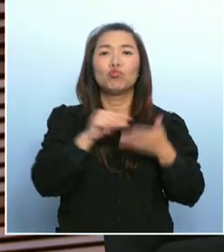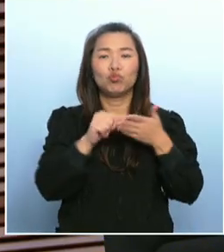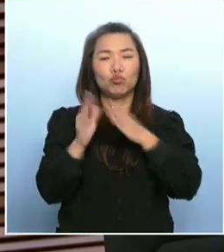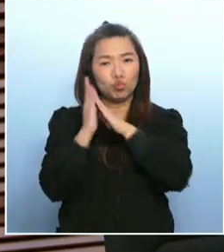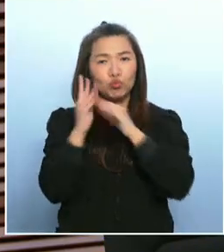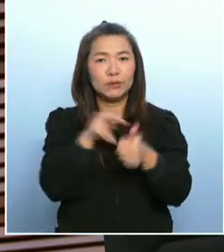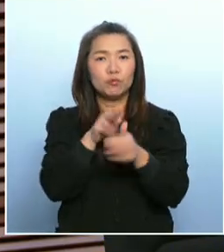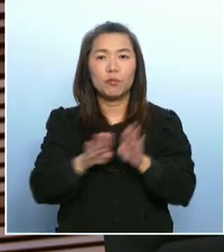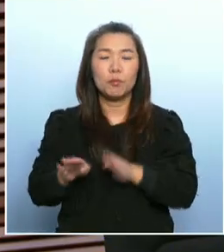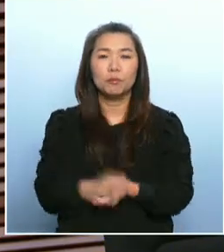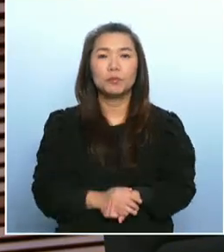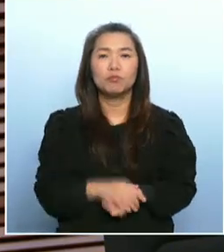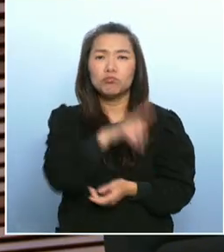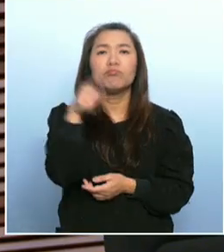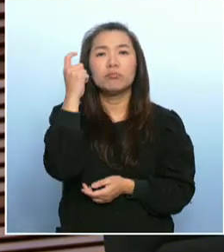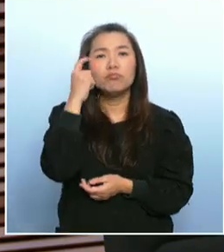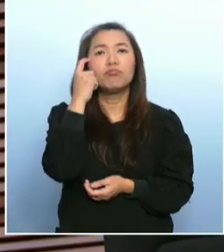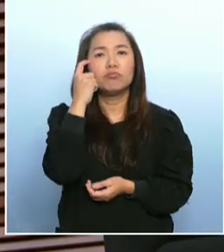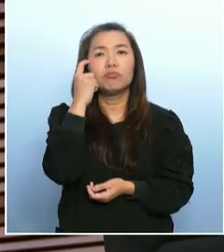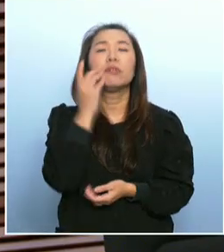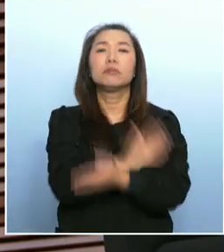persons with disabilities by the government.